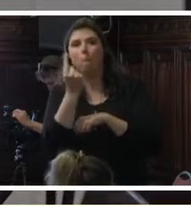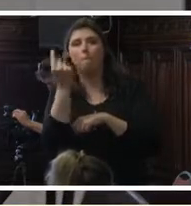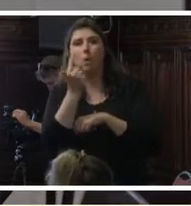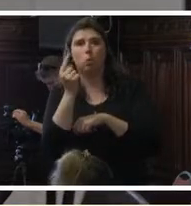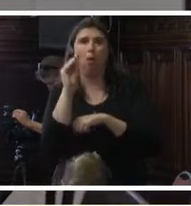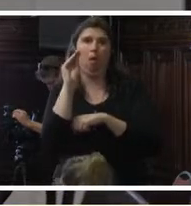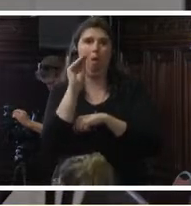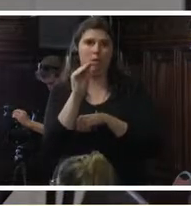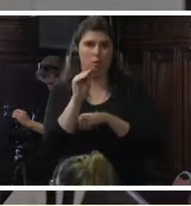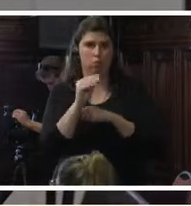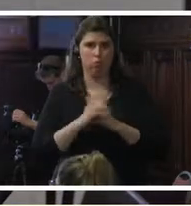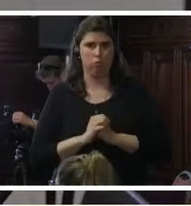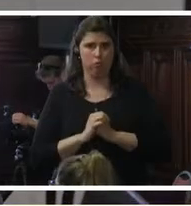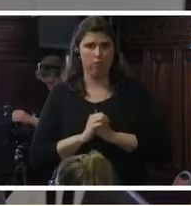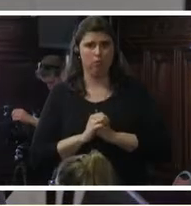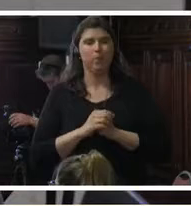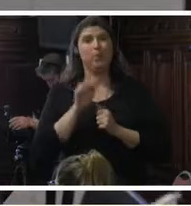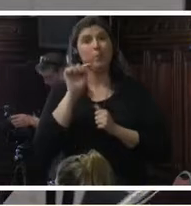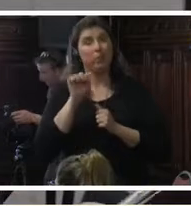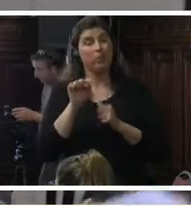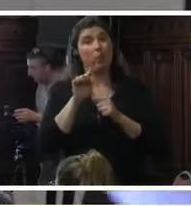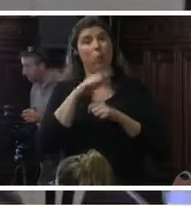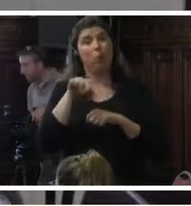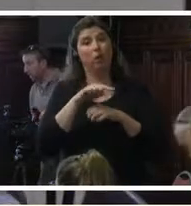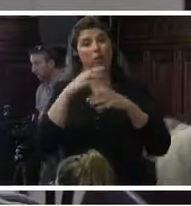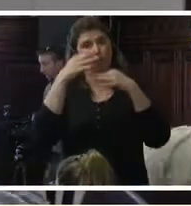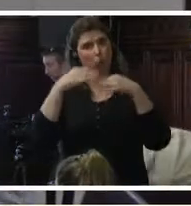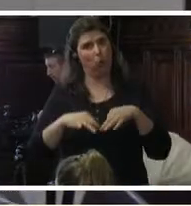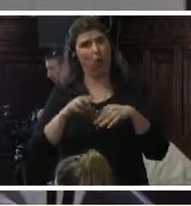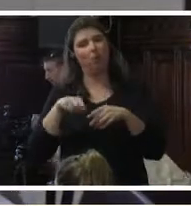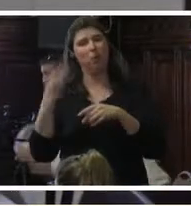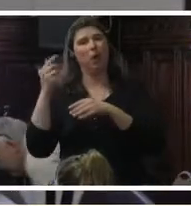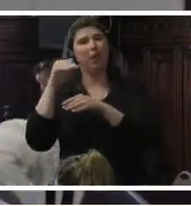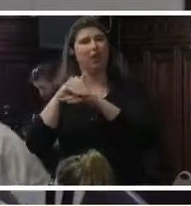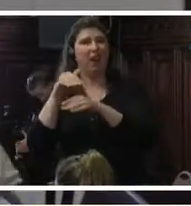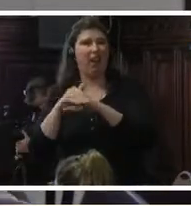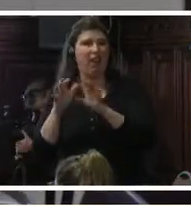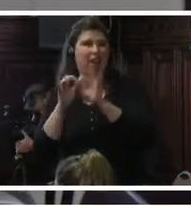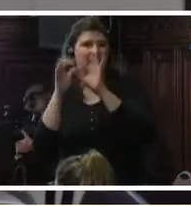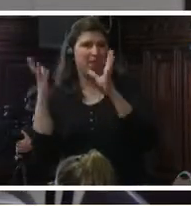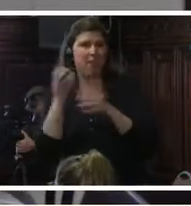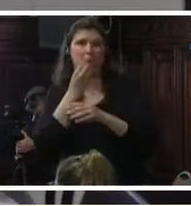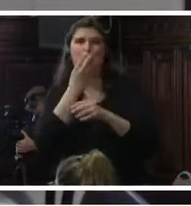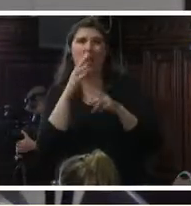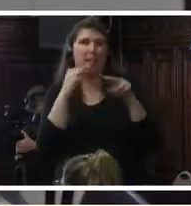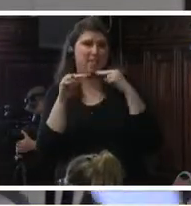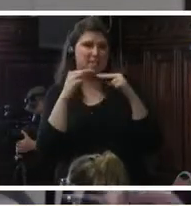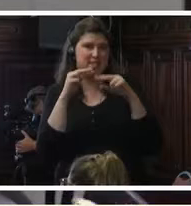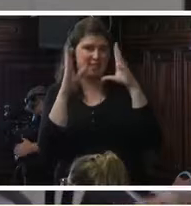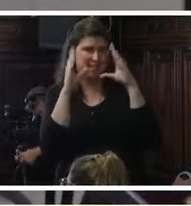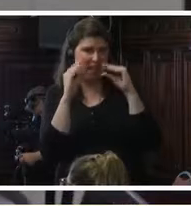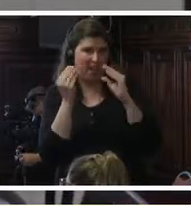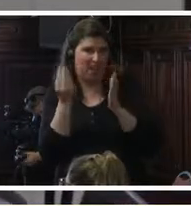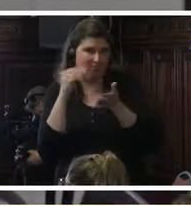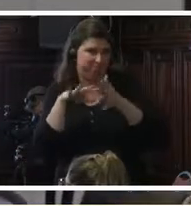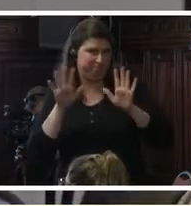have a nice dinner whilst we do some work. So now, with that, could you please start and